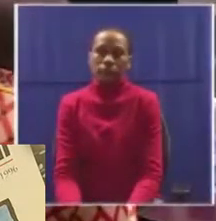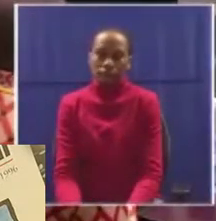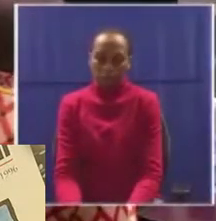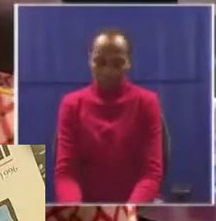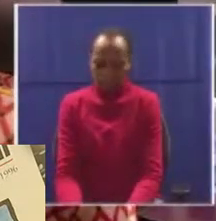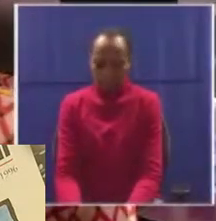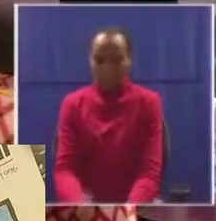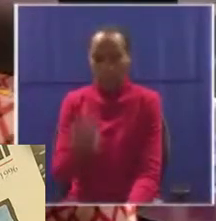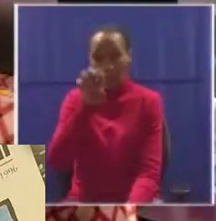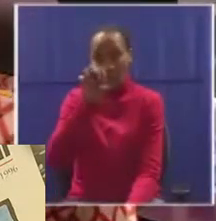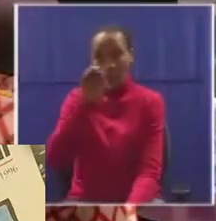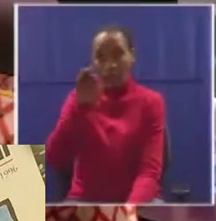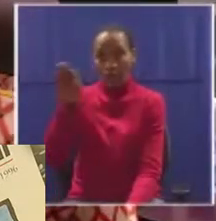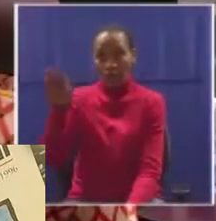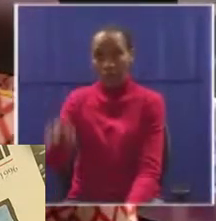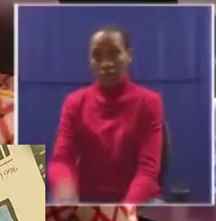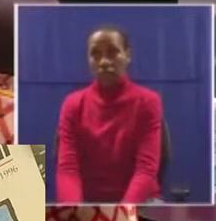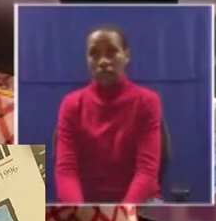VFS